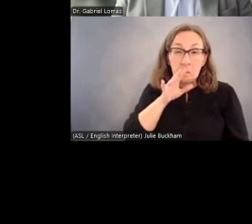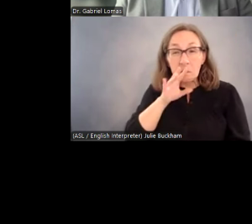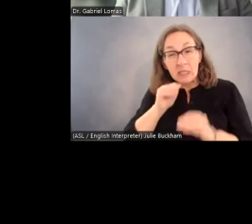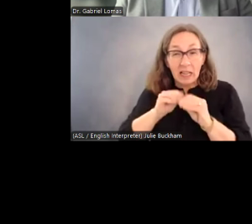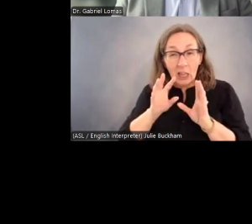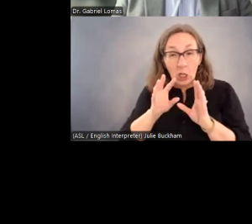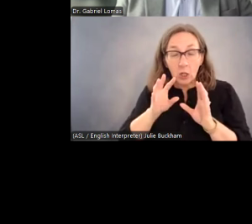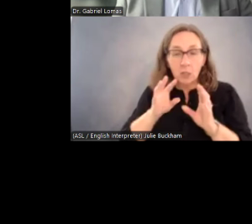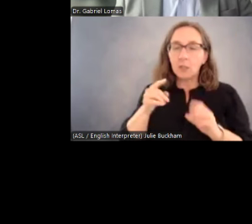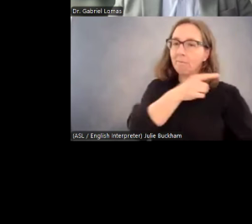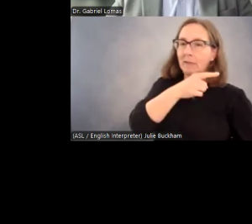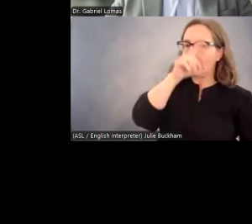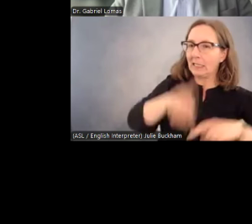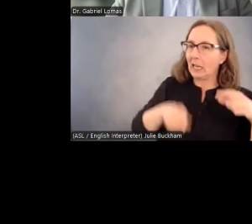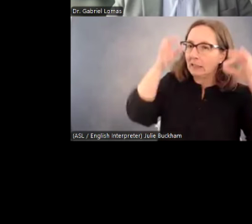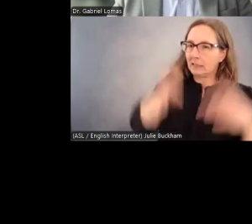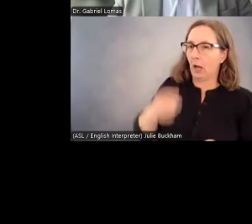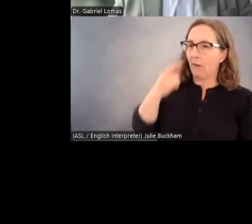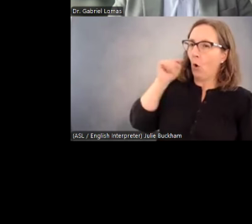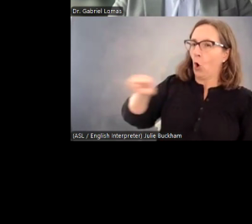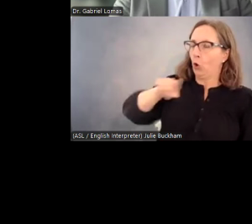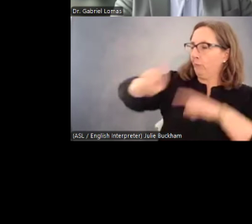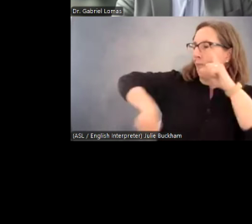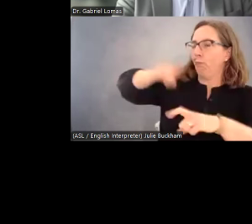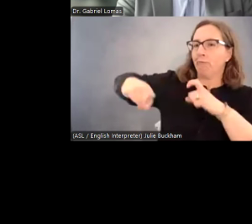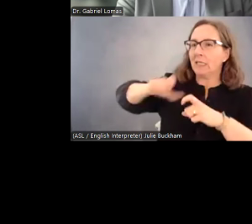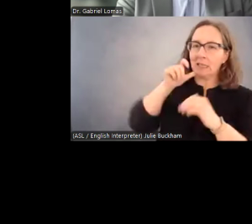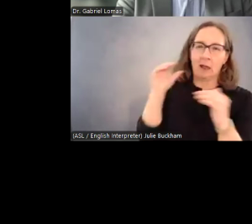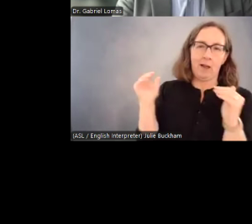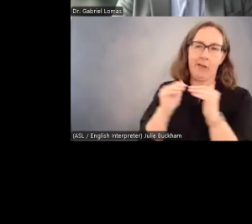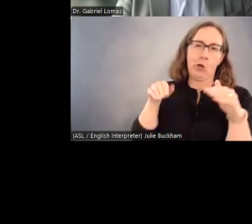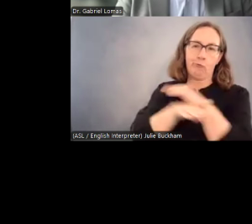a fair way to conduct an interrogation. Next slide.